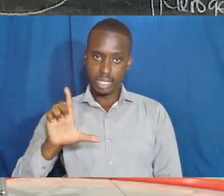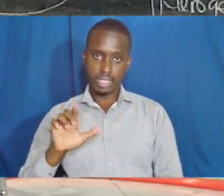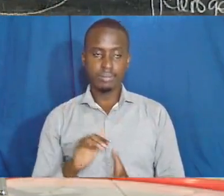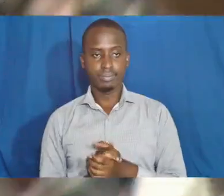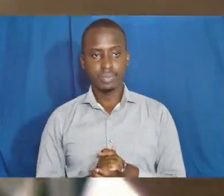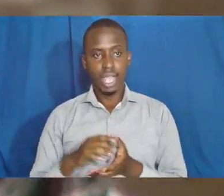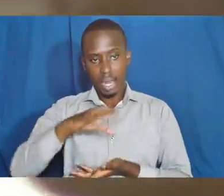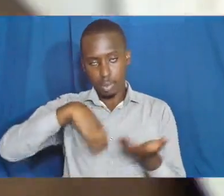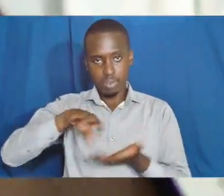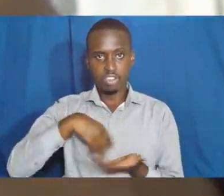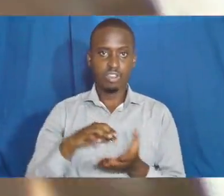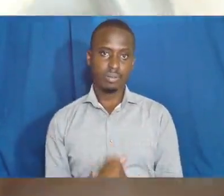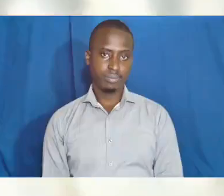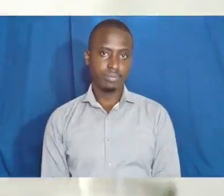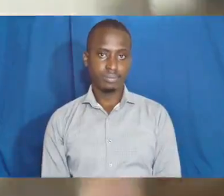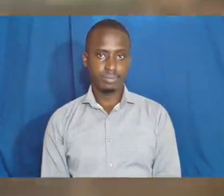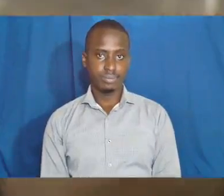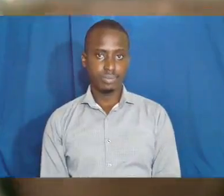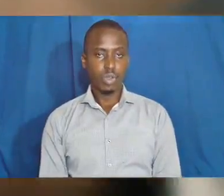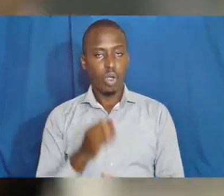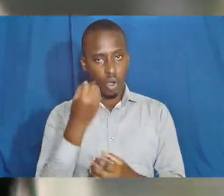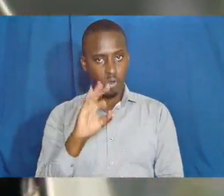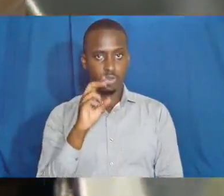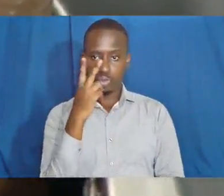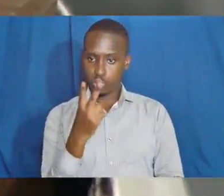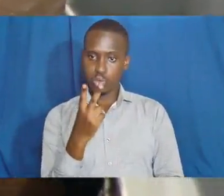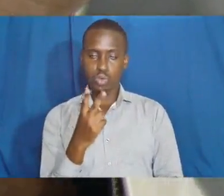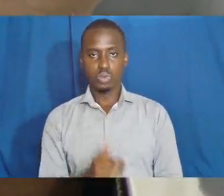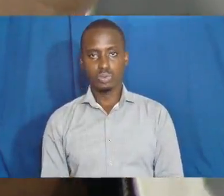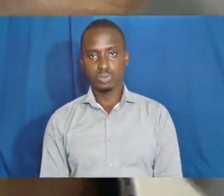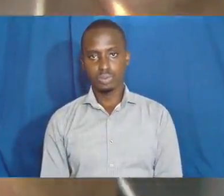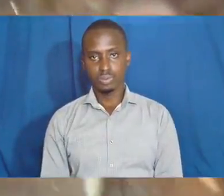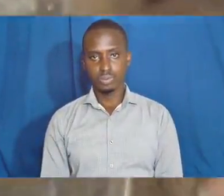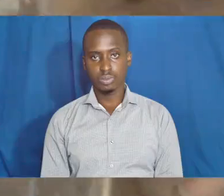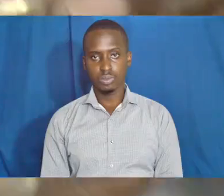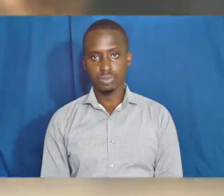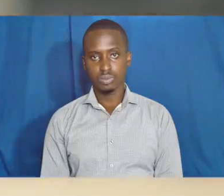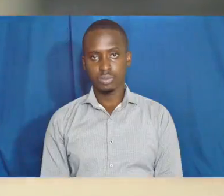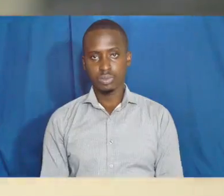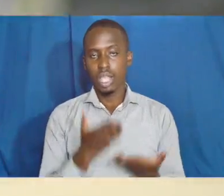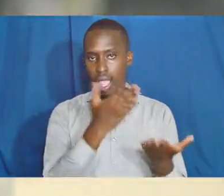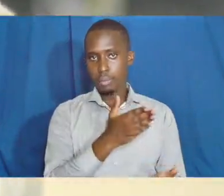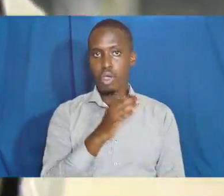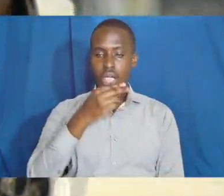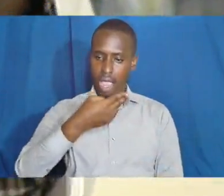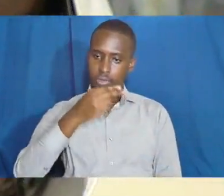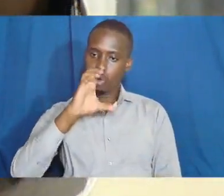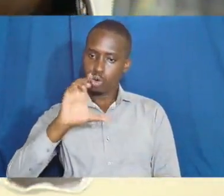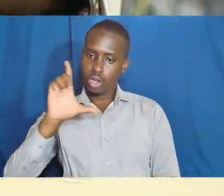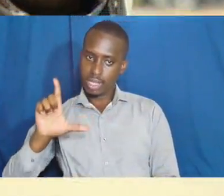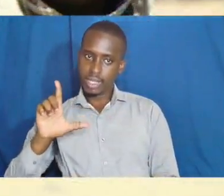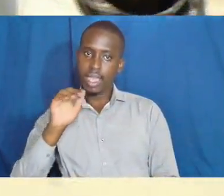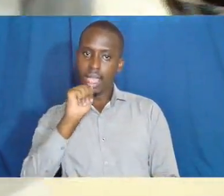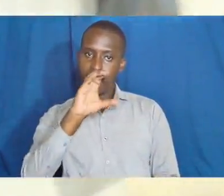is a mixture of two liquids. This hydrochloric acid, it is also